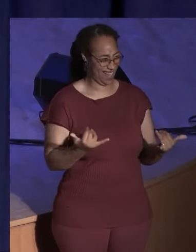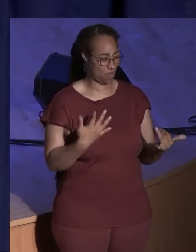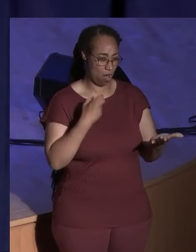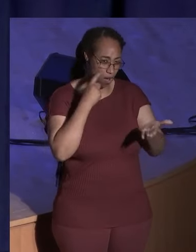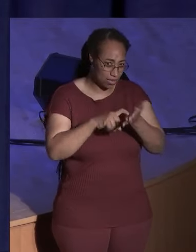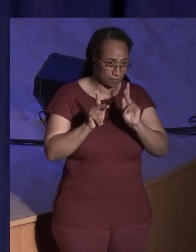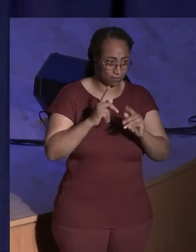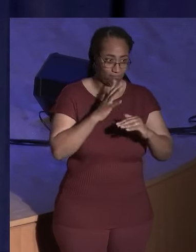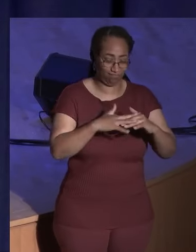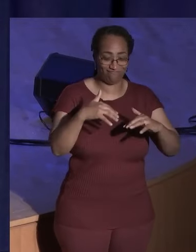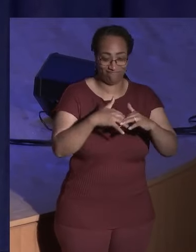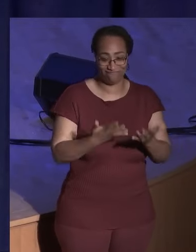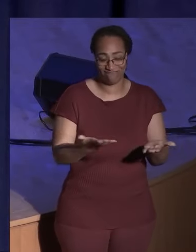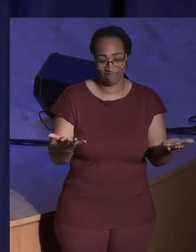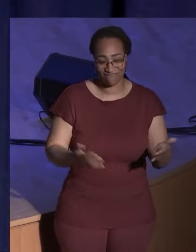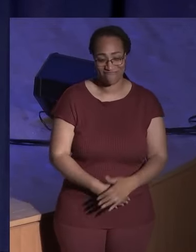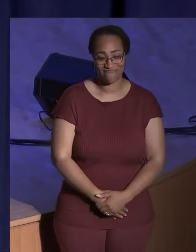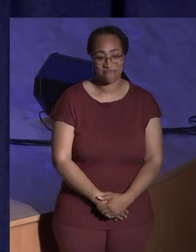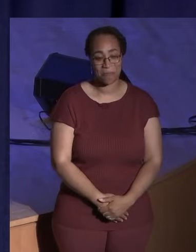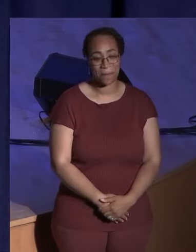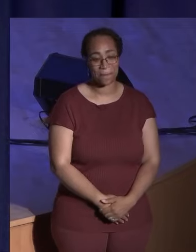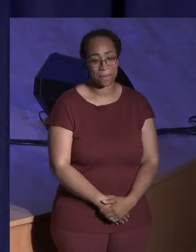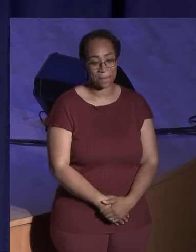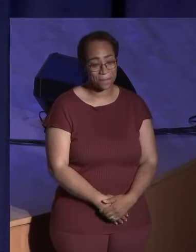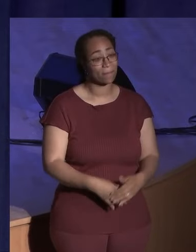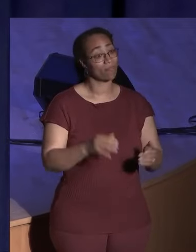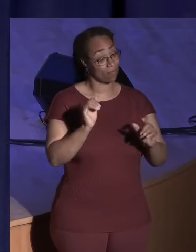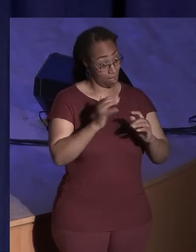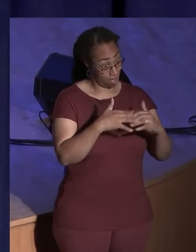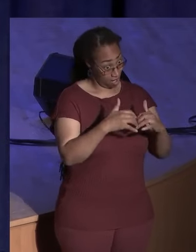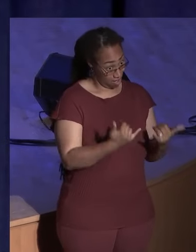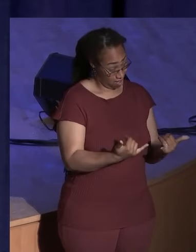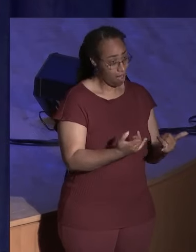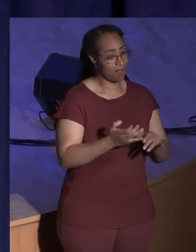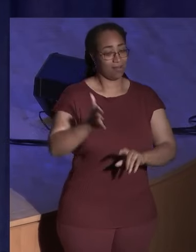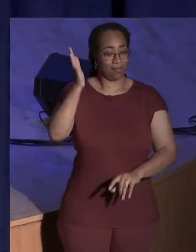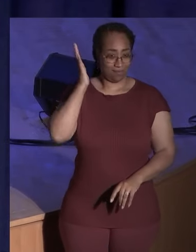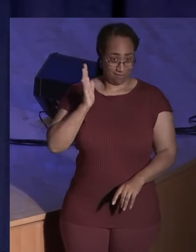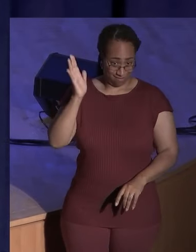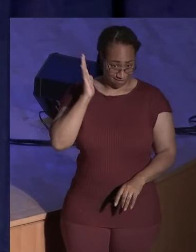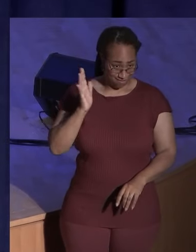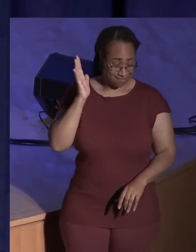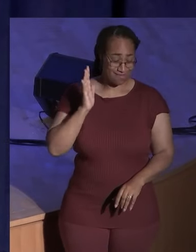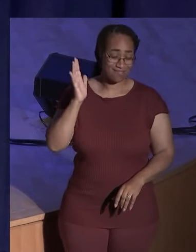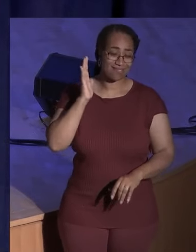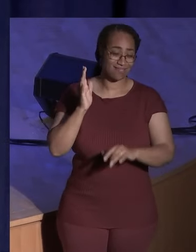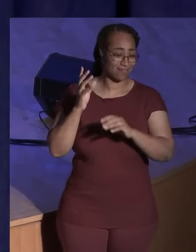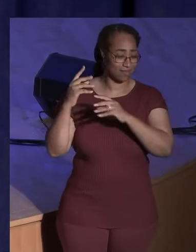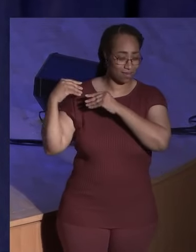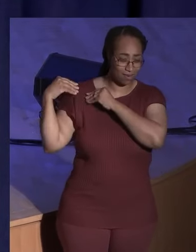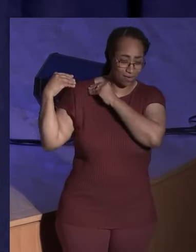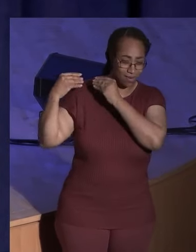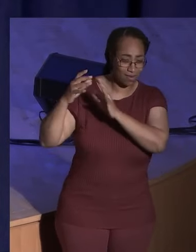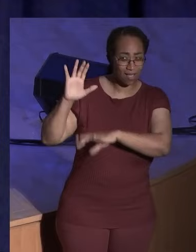the ancestors, as you've heard many times this morning. I said yesterday that we are their promise, we are